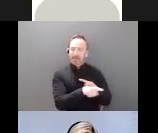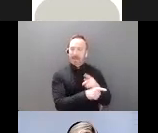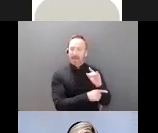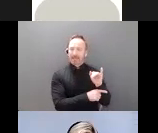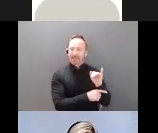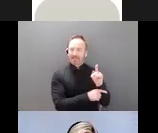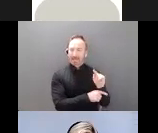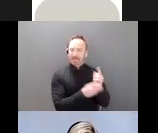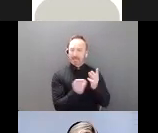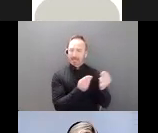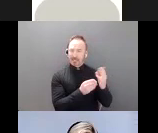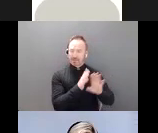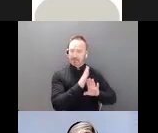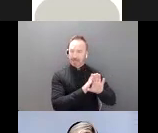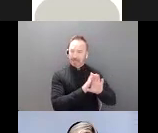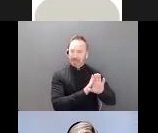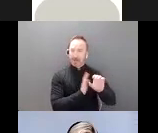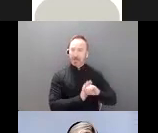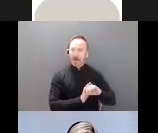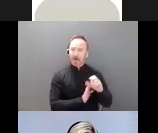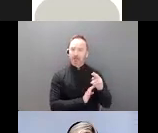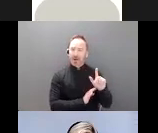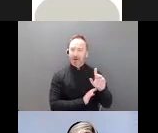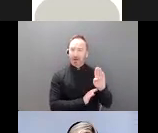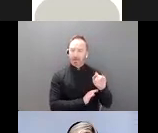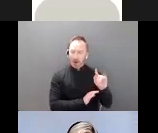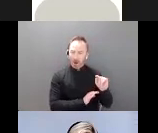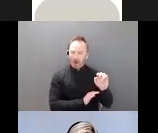developed by Cheryl Picard. Here's the topics.